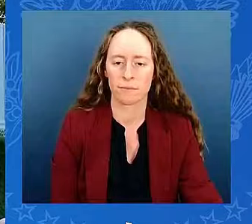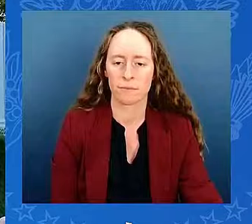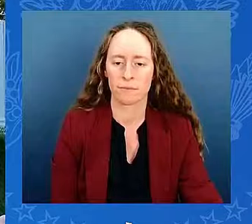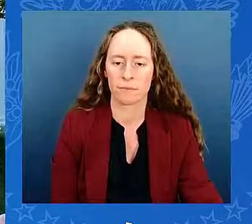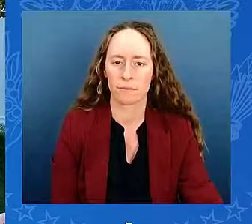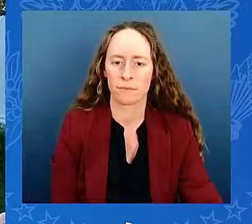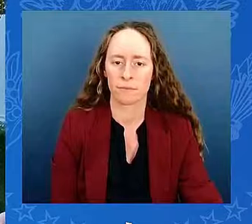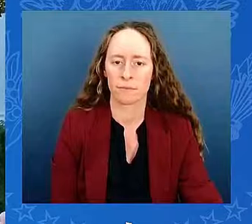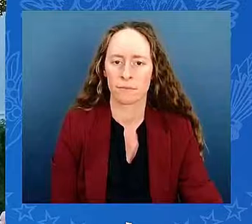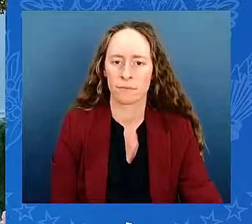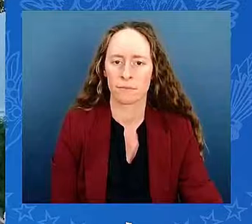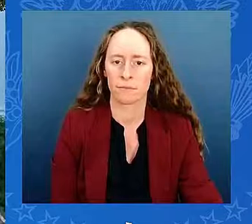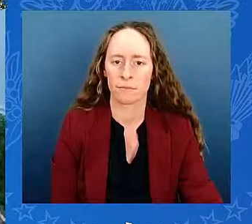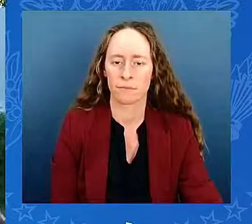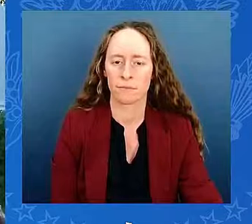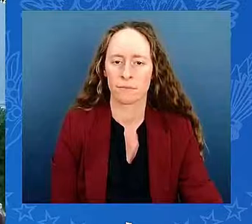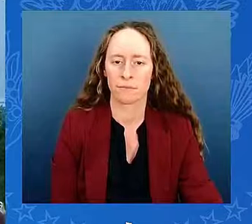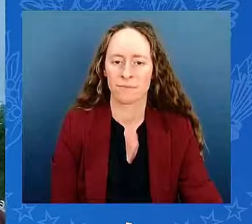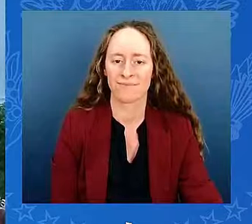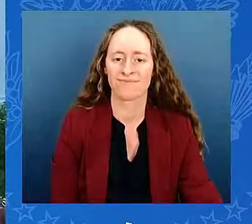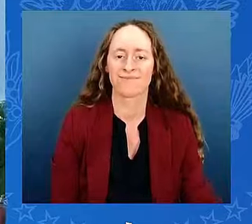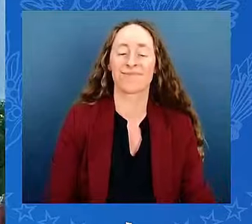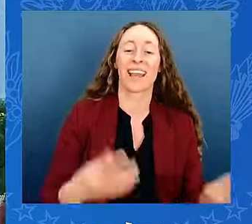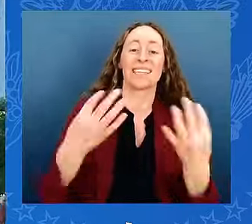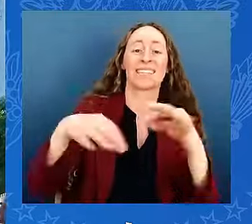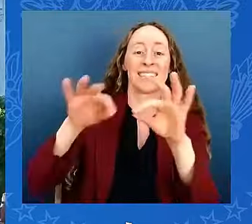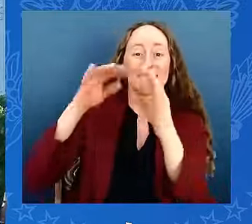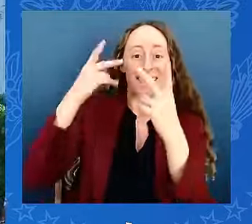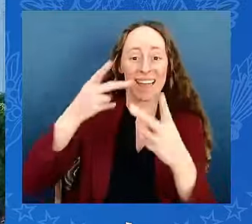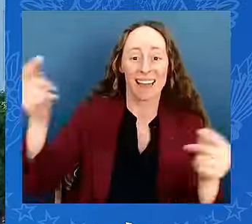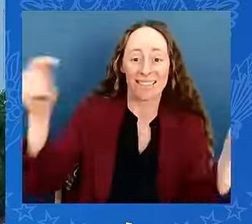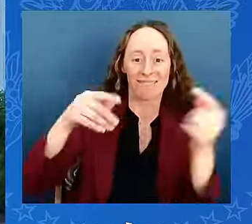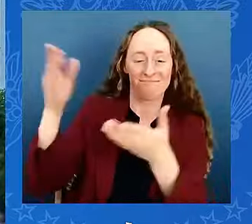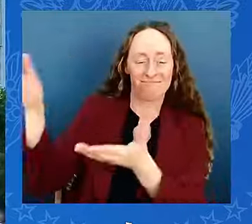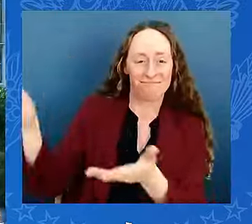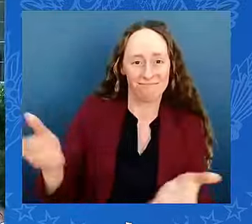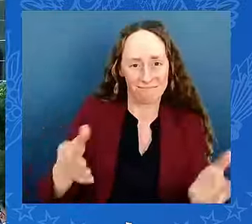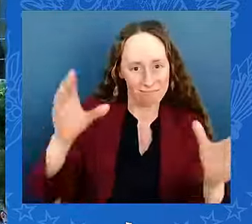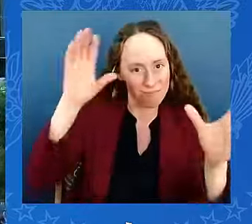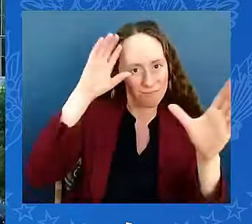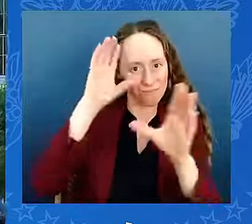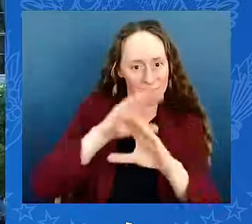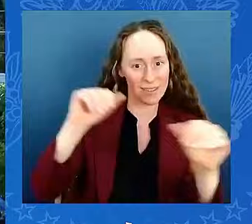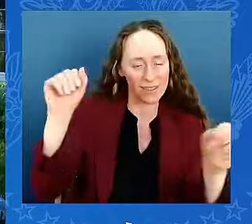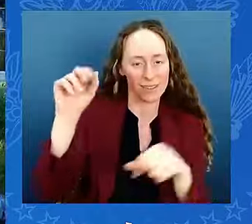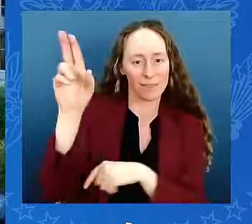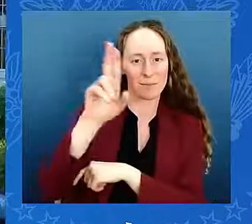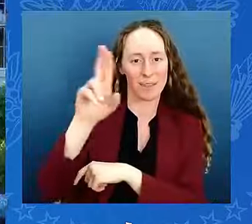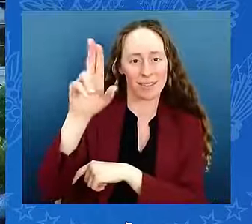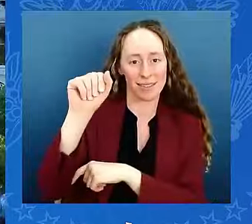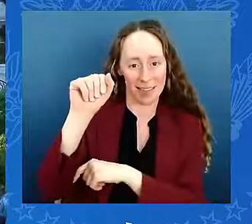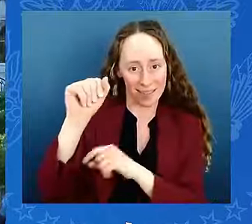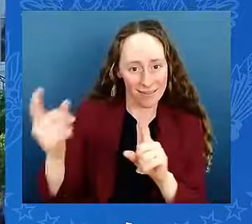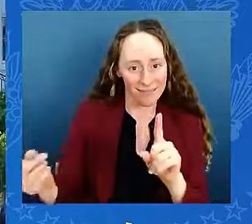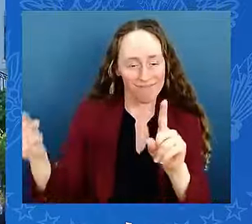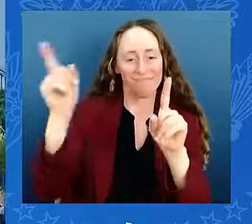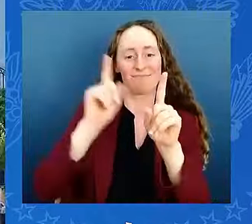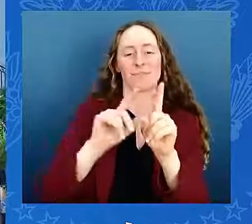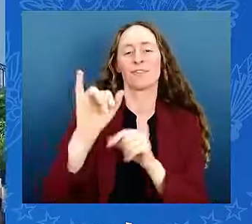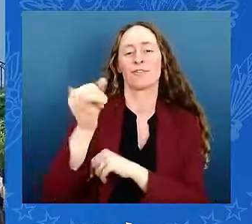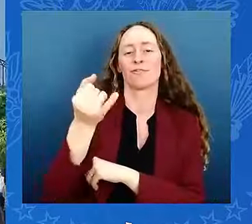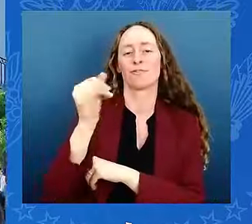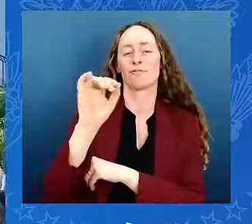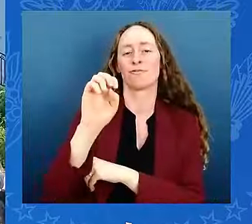guests, the President of the United States, accompanied by Jennifer Klein, Ada Limon, Nicole